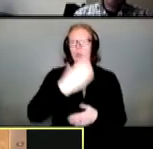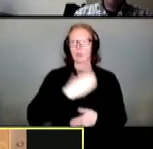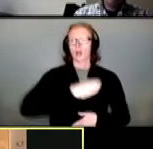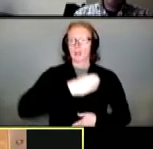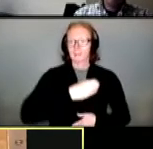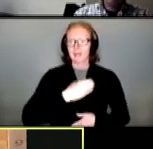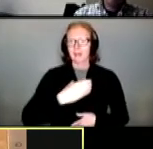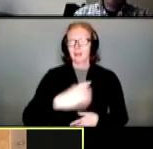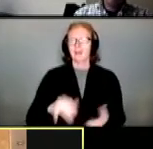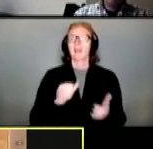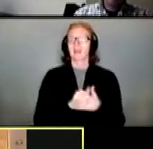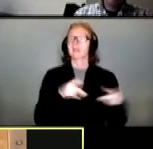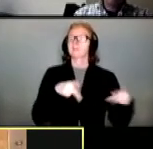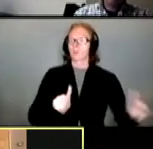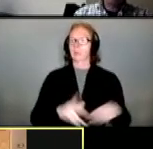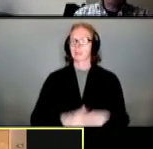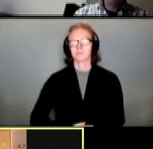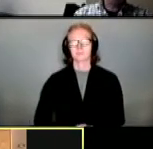something's permissive.